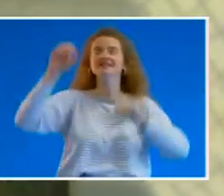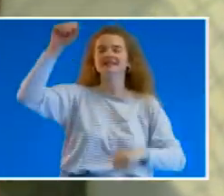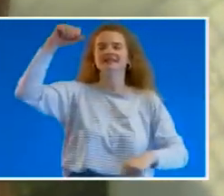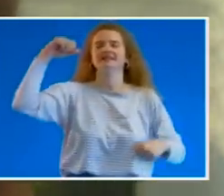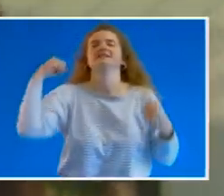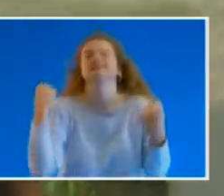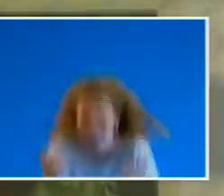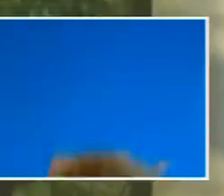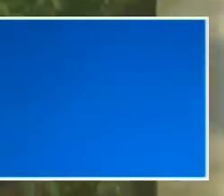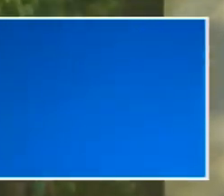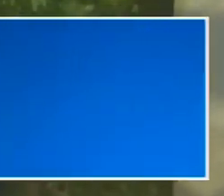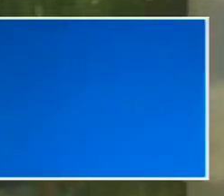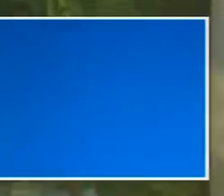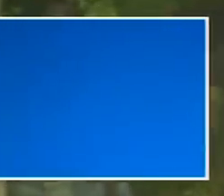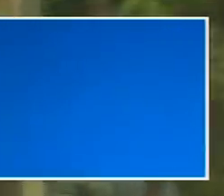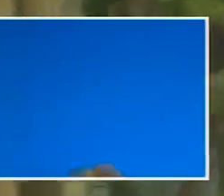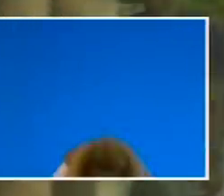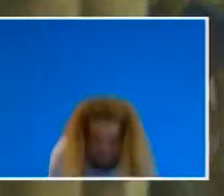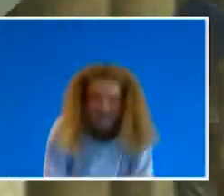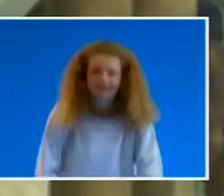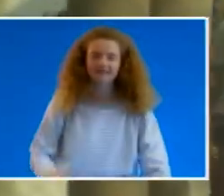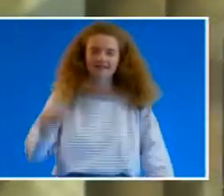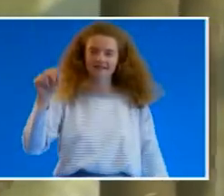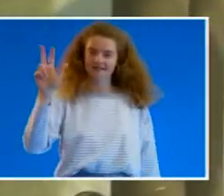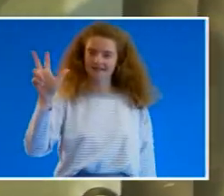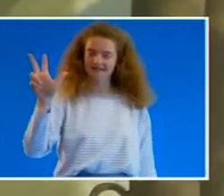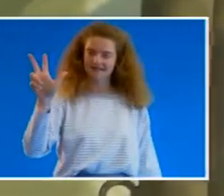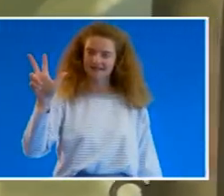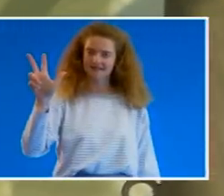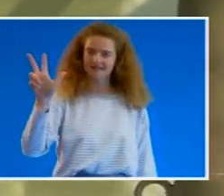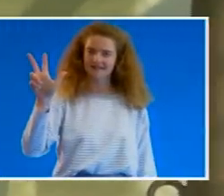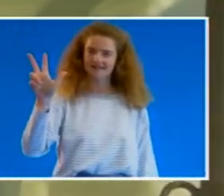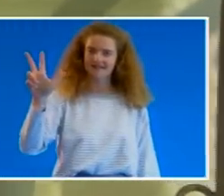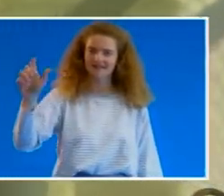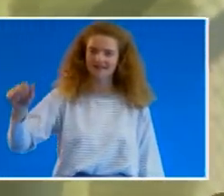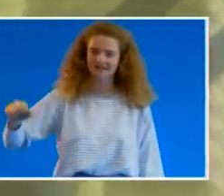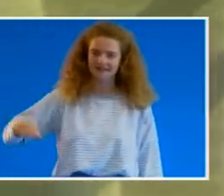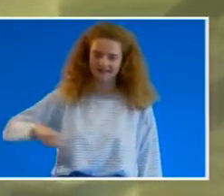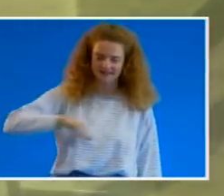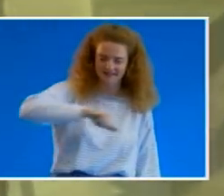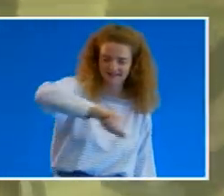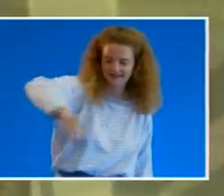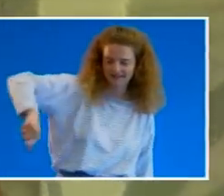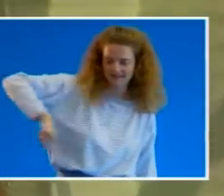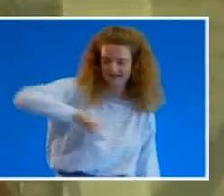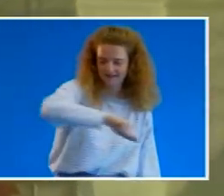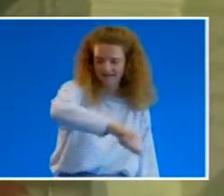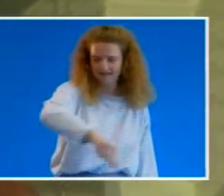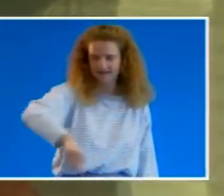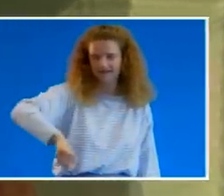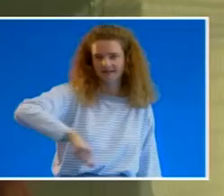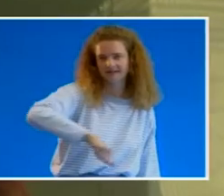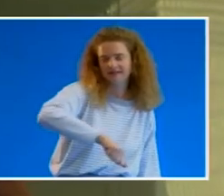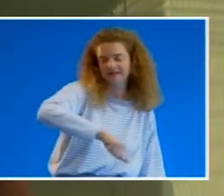up a tree. One of them tumbled down, and then there were three. Three little monkeys found a pot of